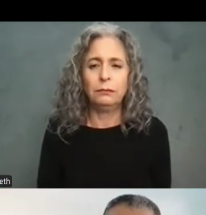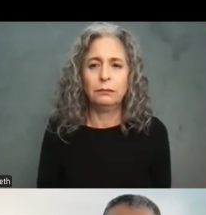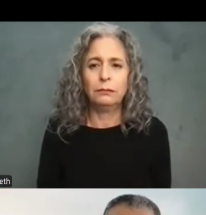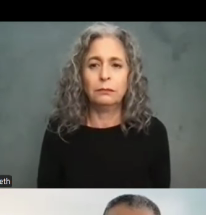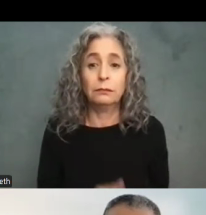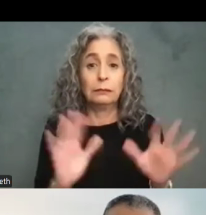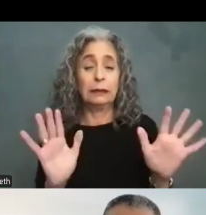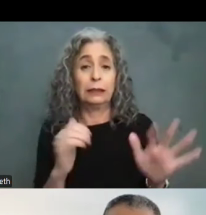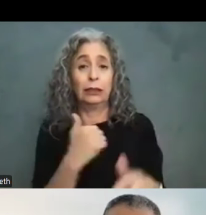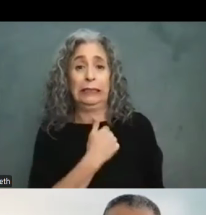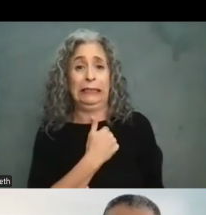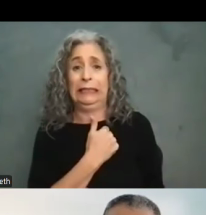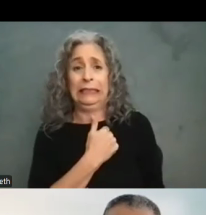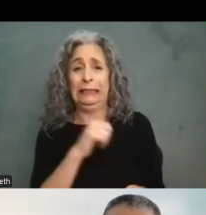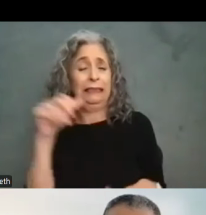Oh no.